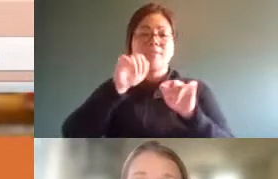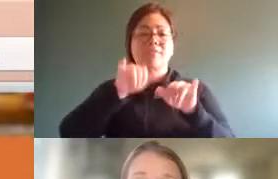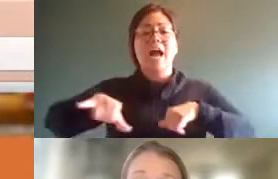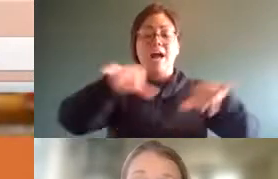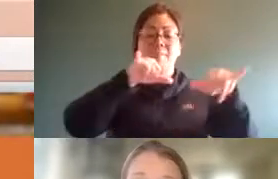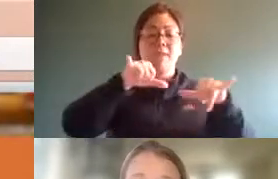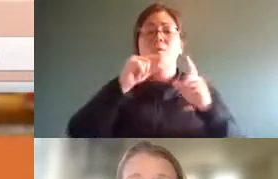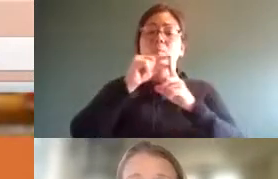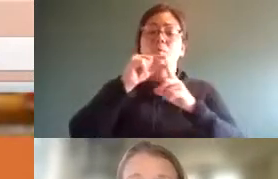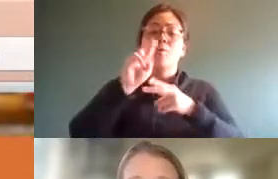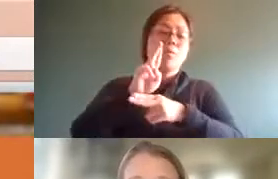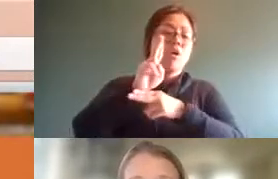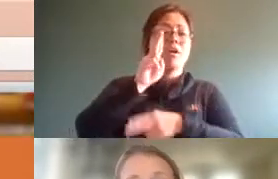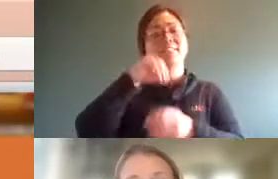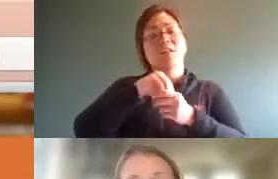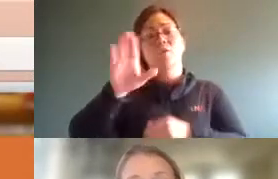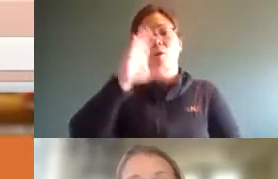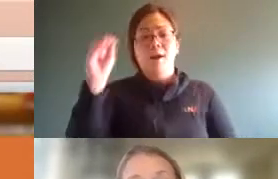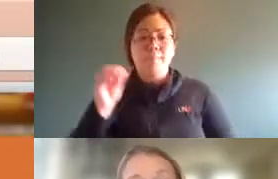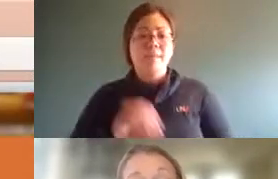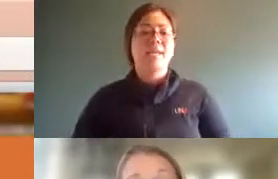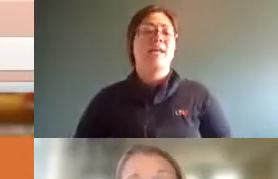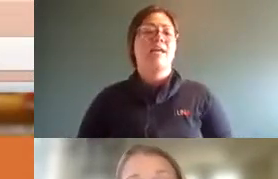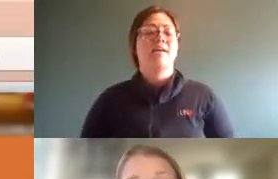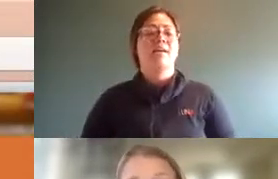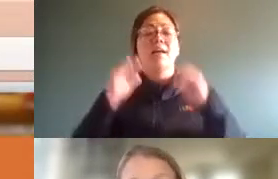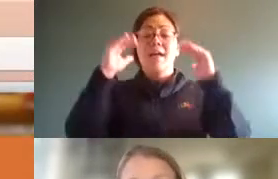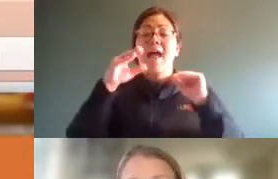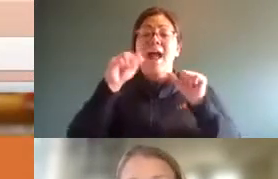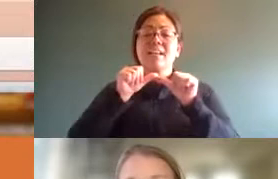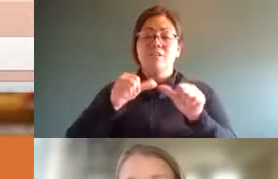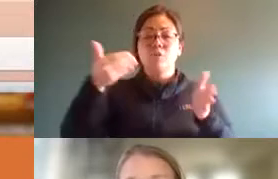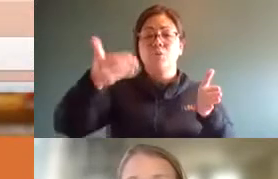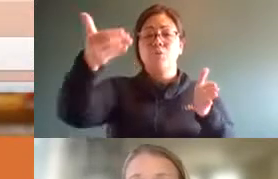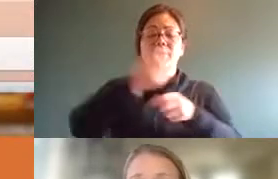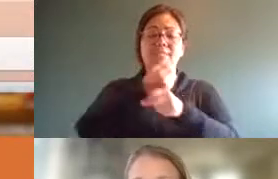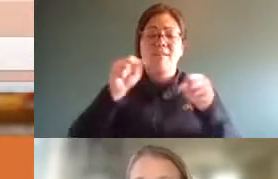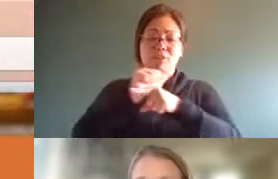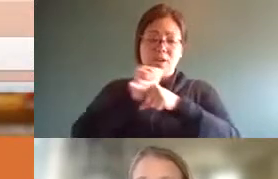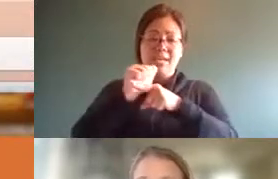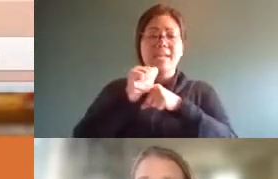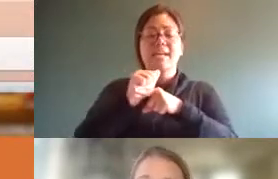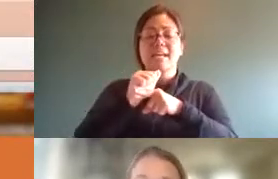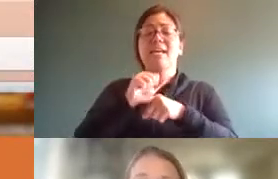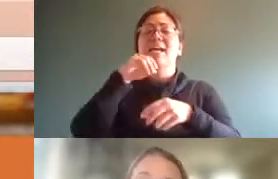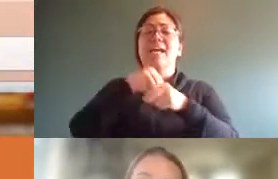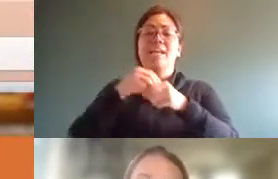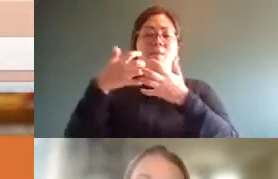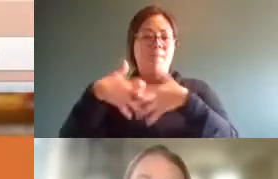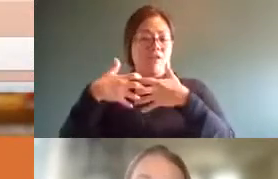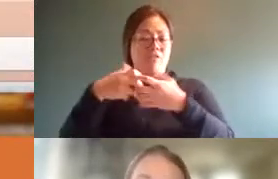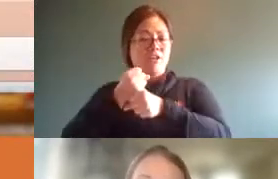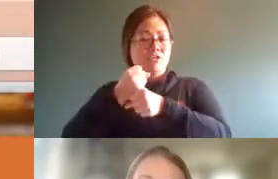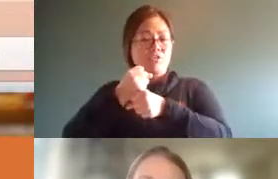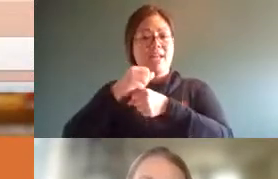industry or company terminology, and continuous safety training. Again, in the manufacturing and logistics